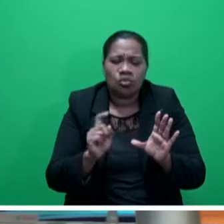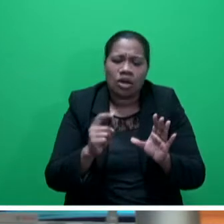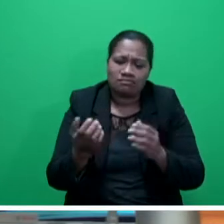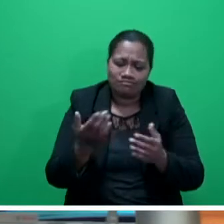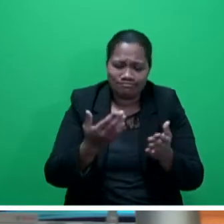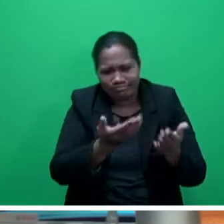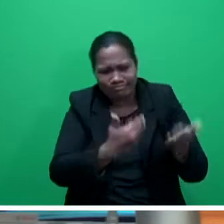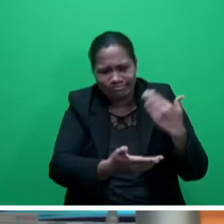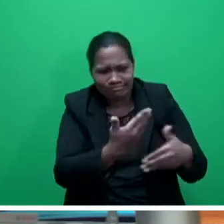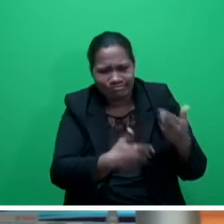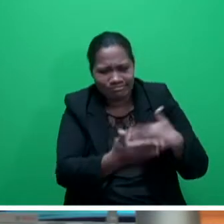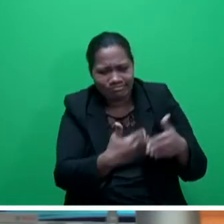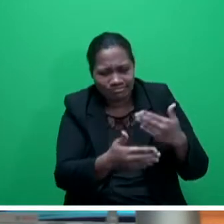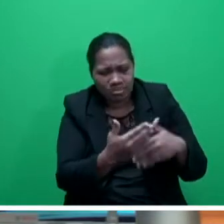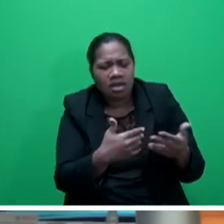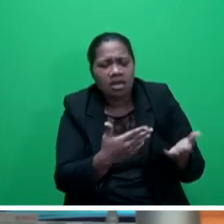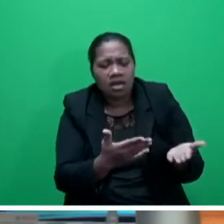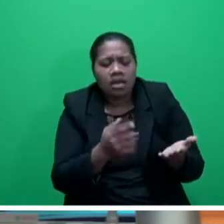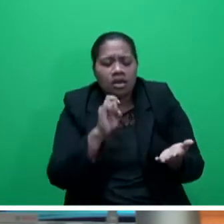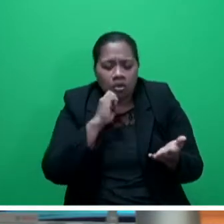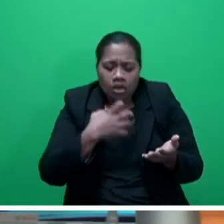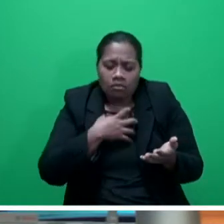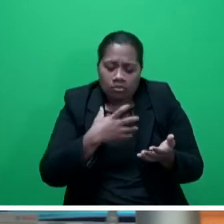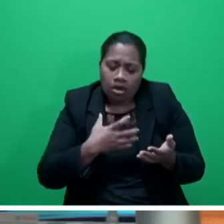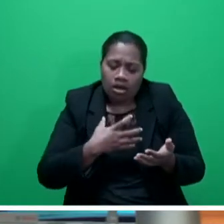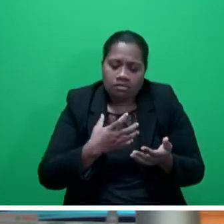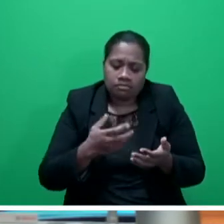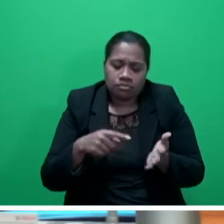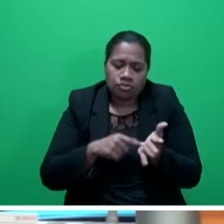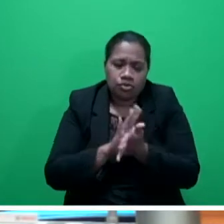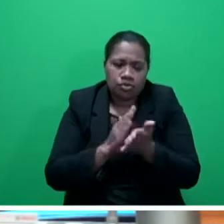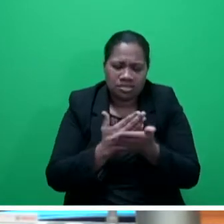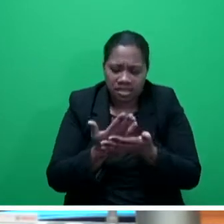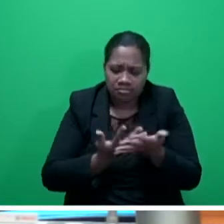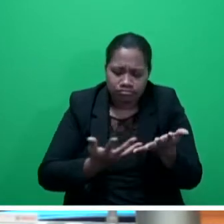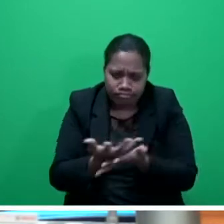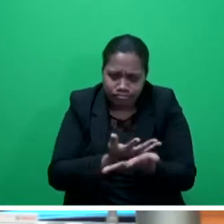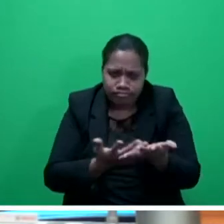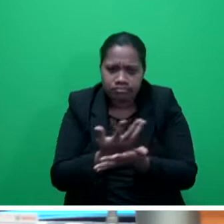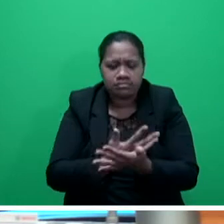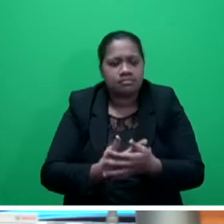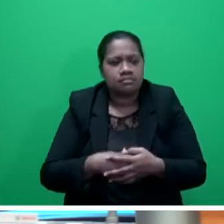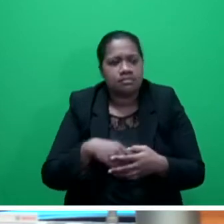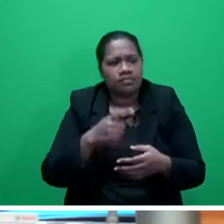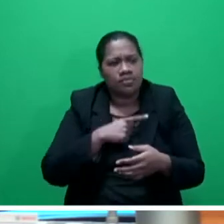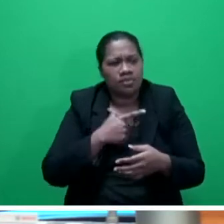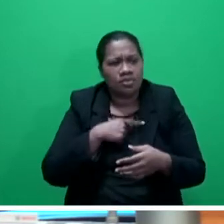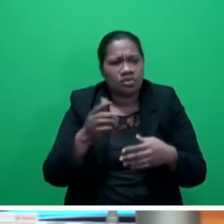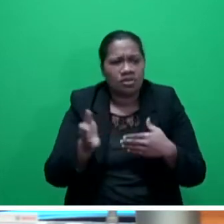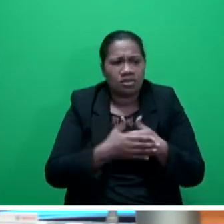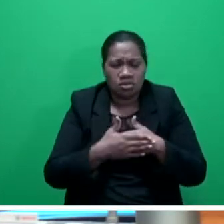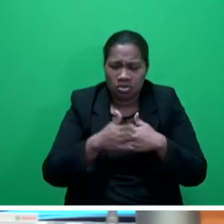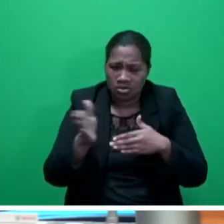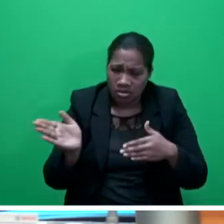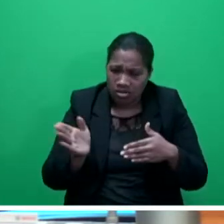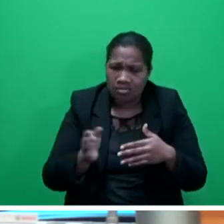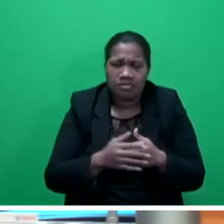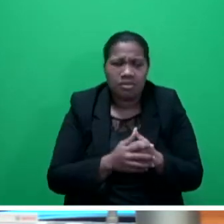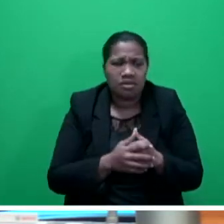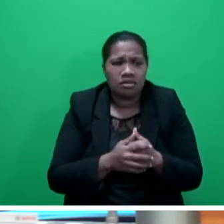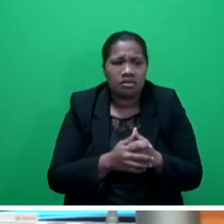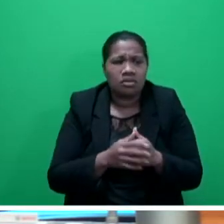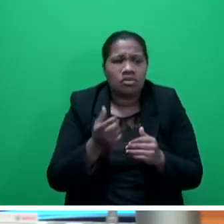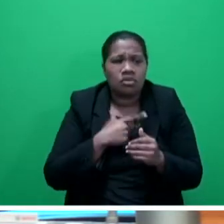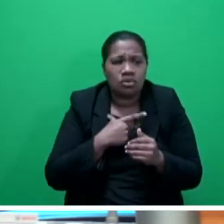we'll discuss further on Thursday. The reason why it has been left open, Honourable Tambuya, is because we have the